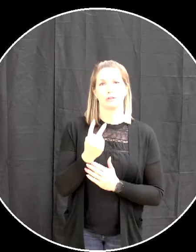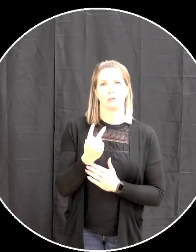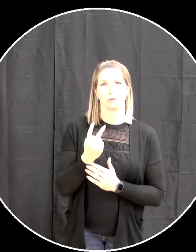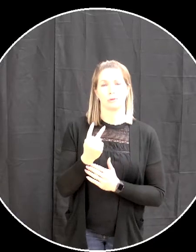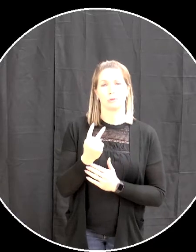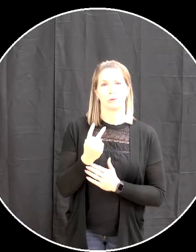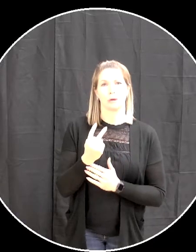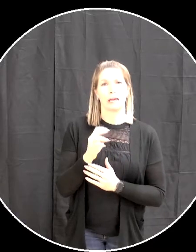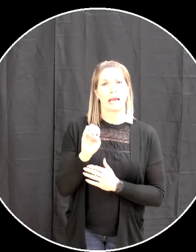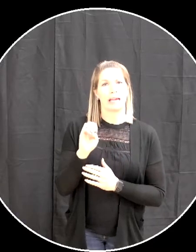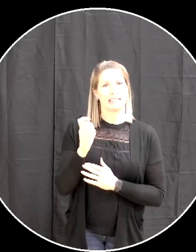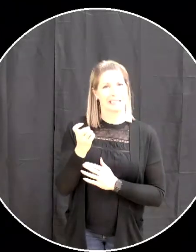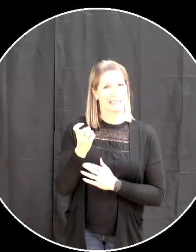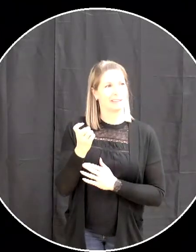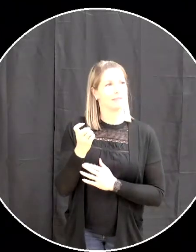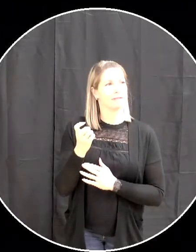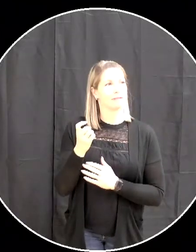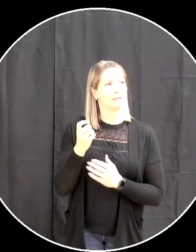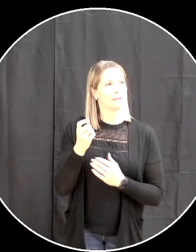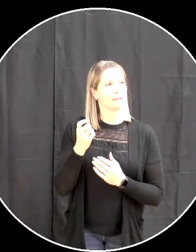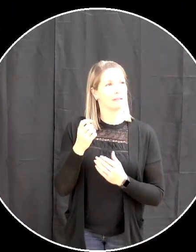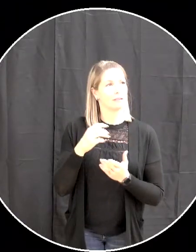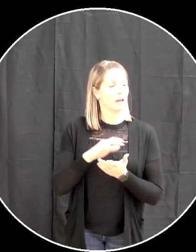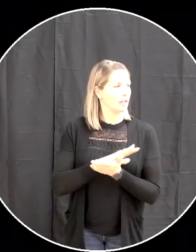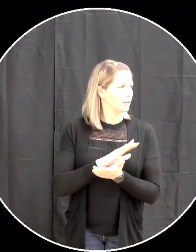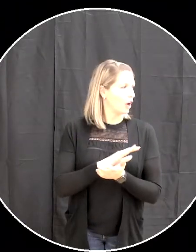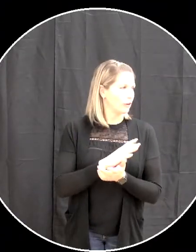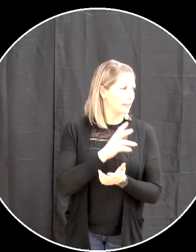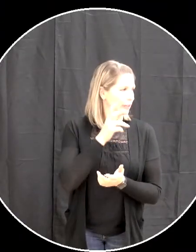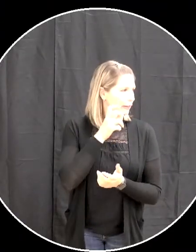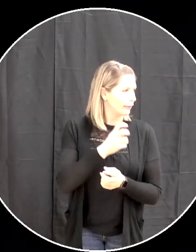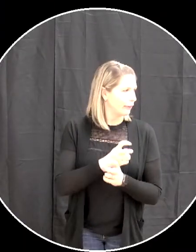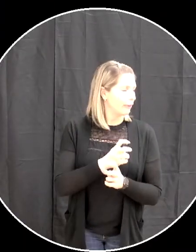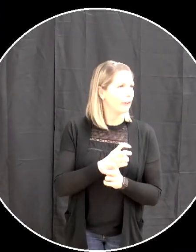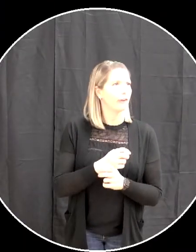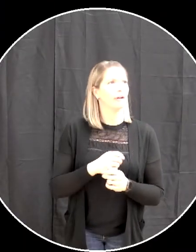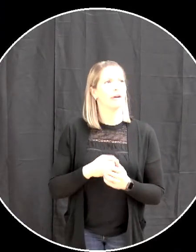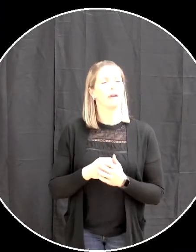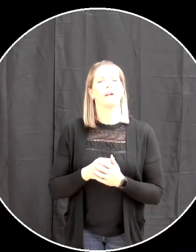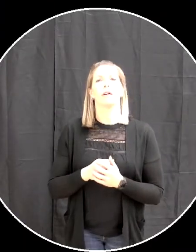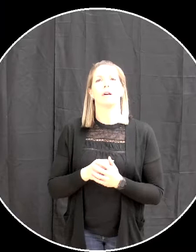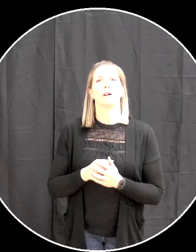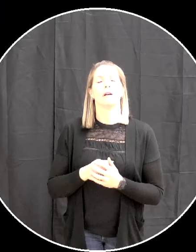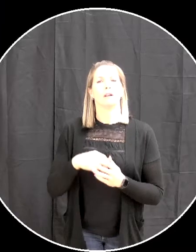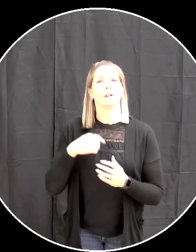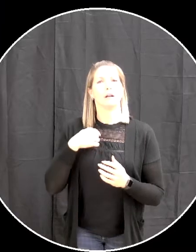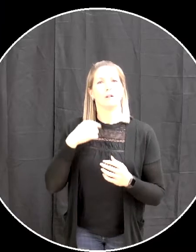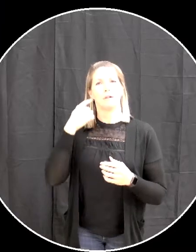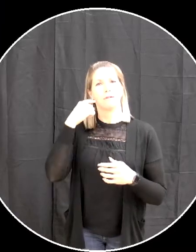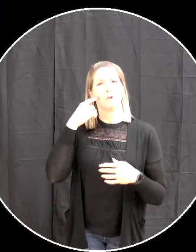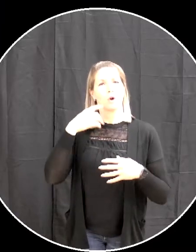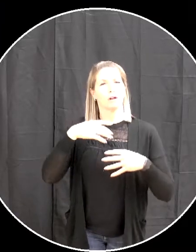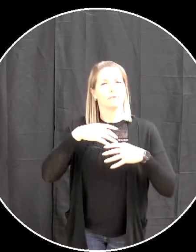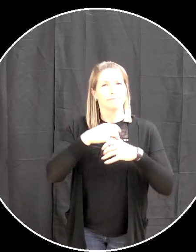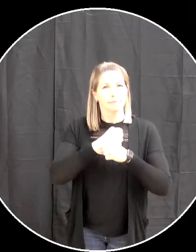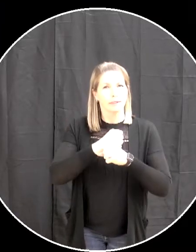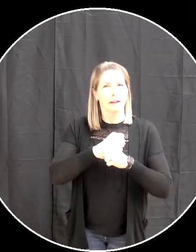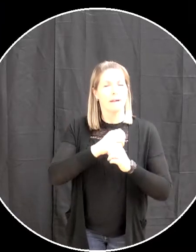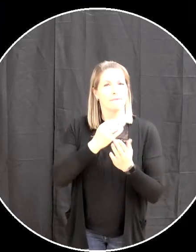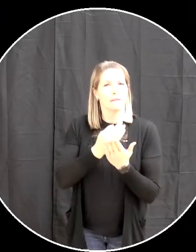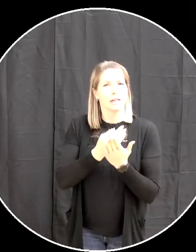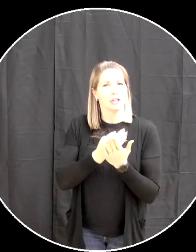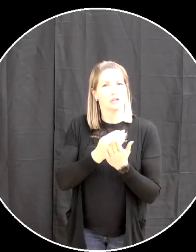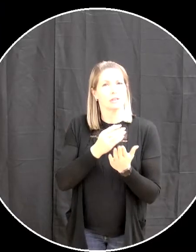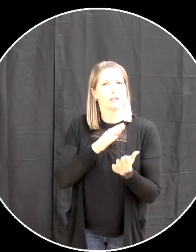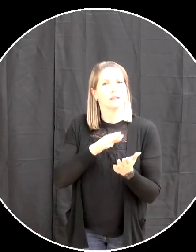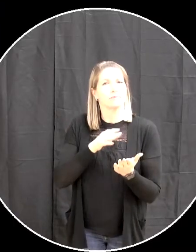summary. And so our service and deliverables. So we were engaged to express an opinion on the consolidated financial statements of the Newfoundland